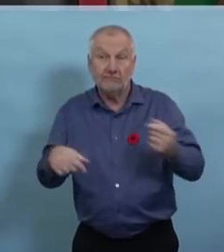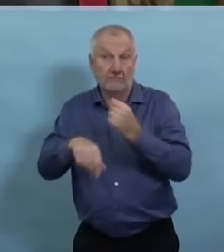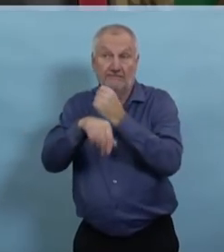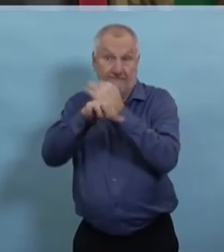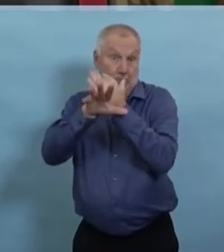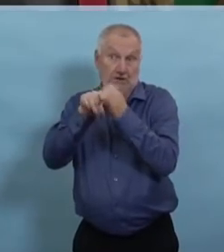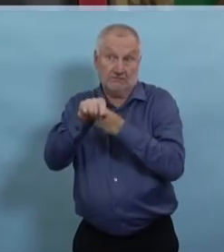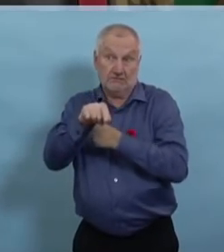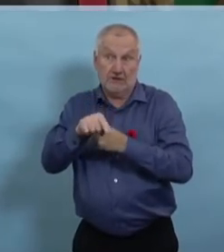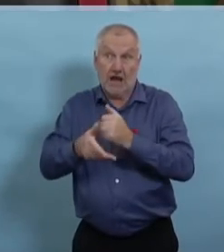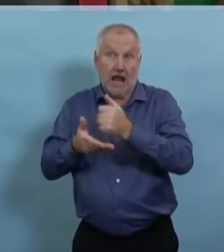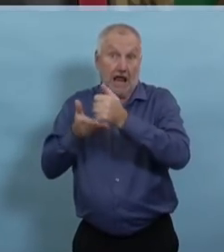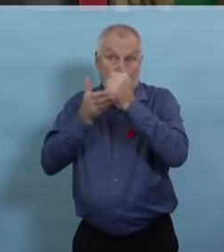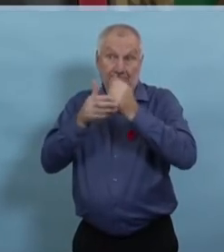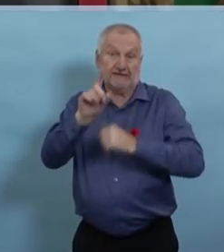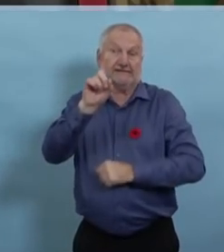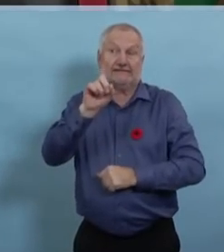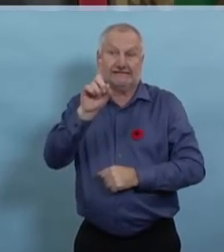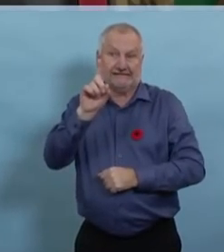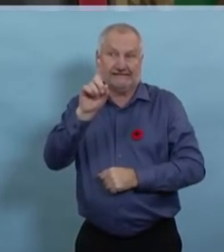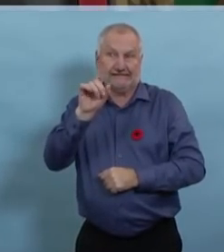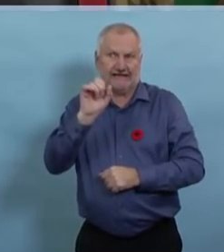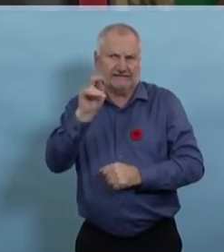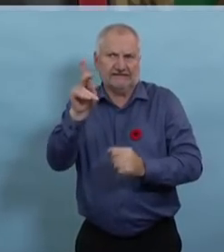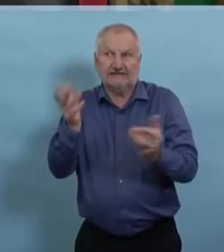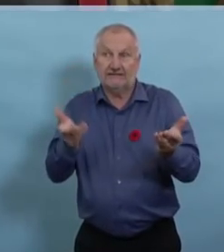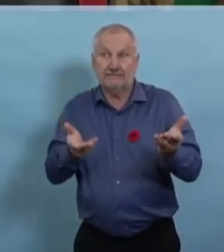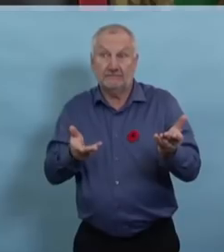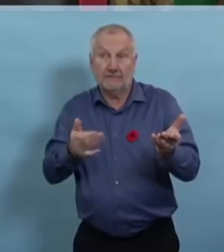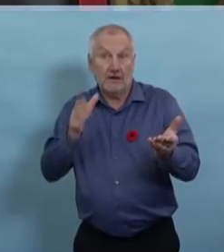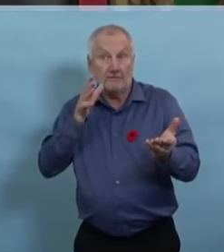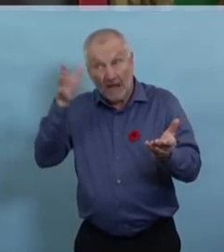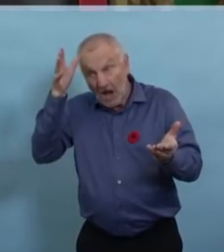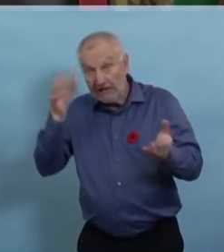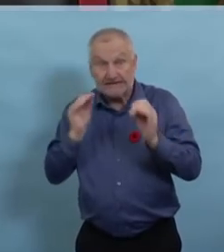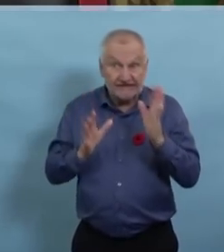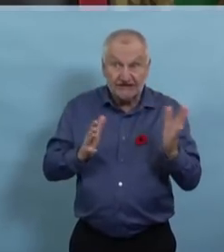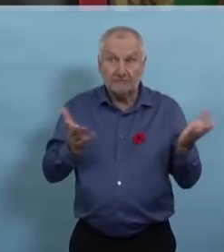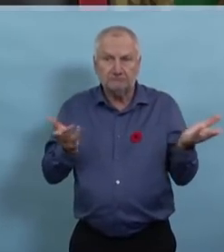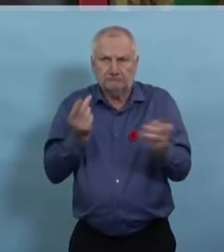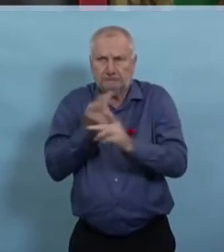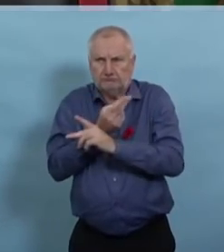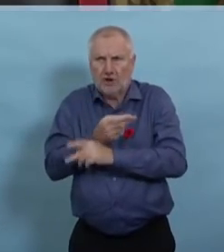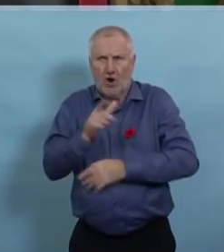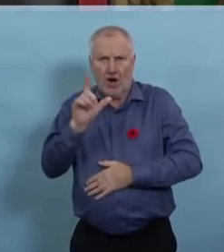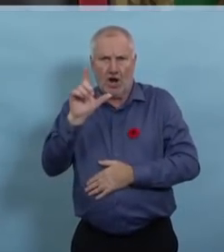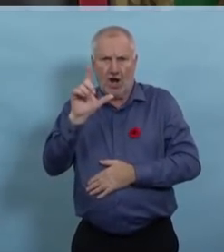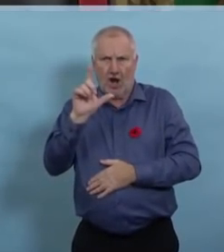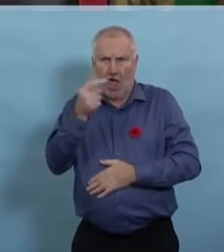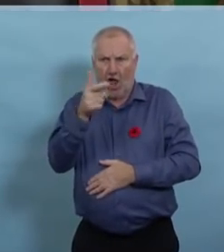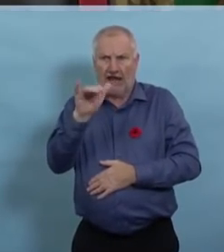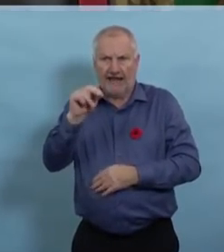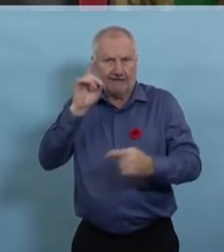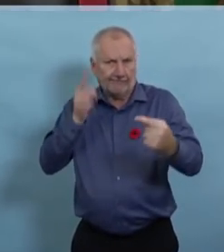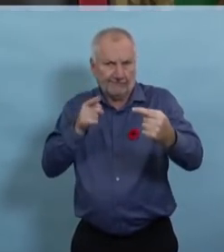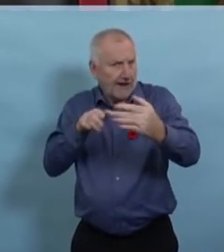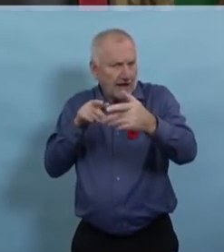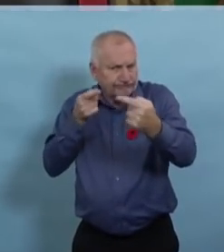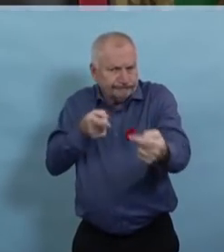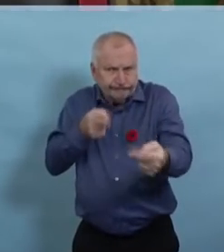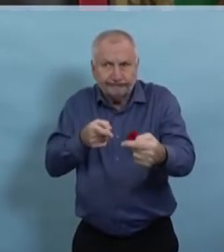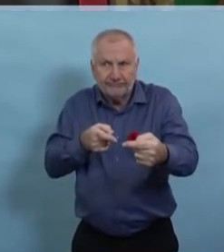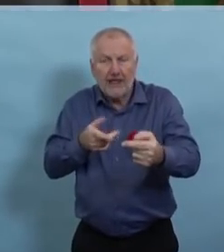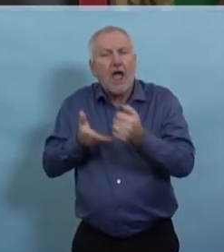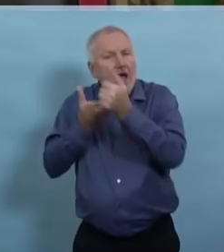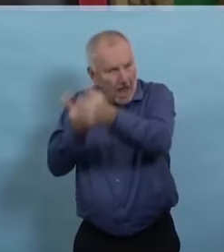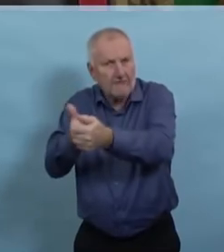technology problems. So if a parent or a teacher is having challenges with logging into a system or understanding how to leverage different platforms that